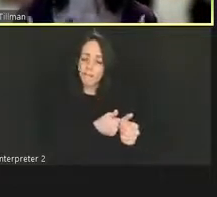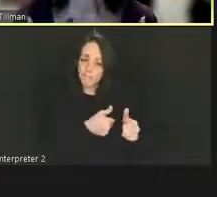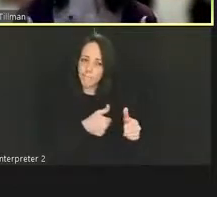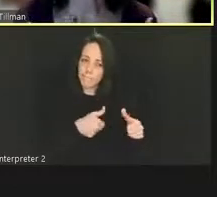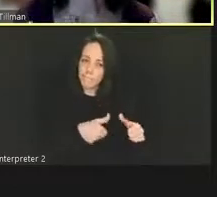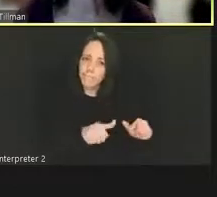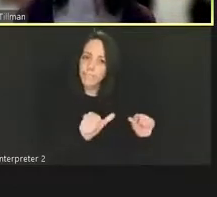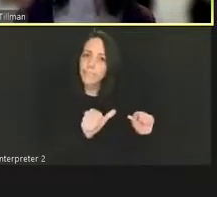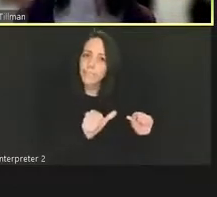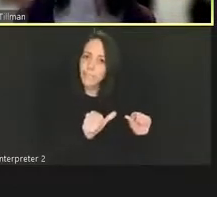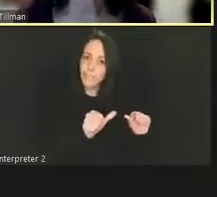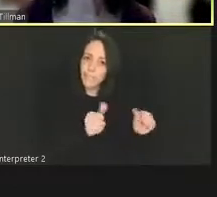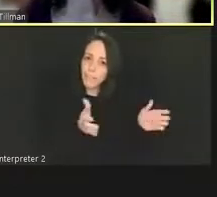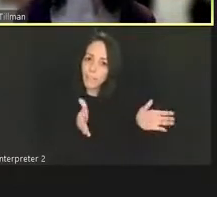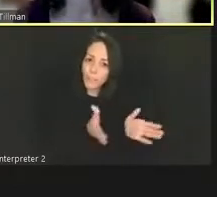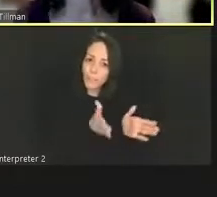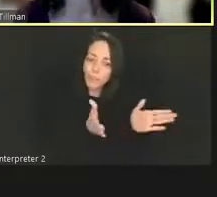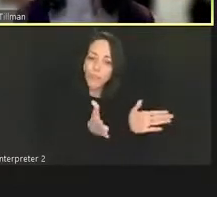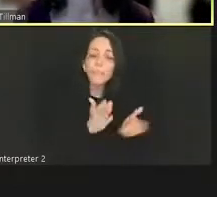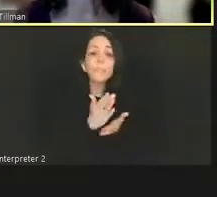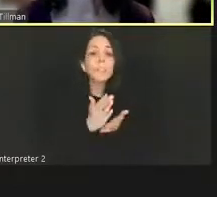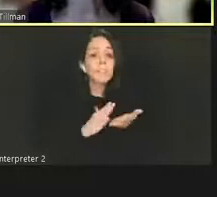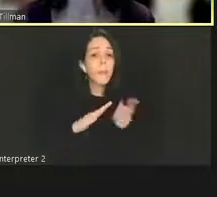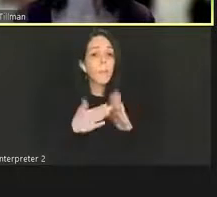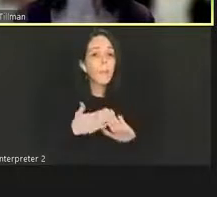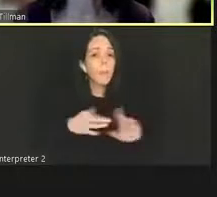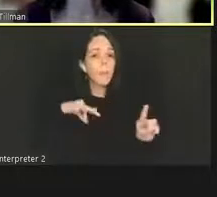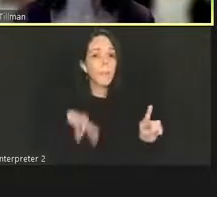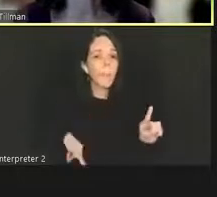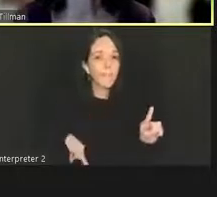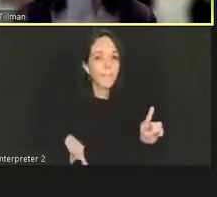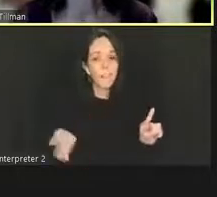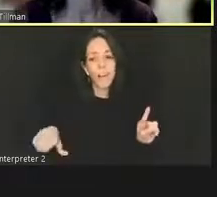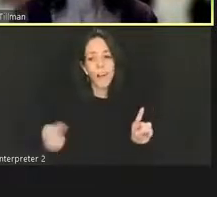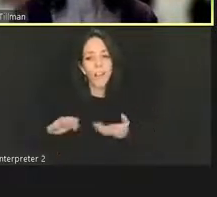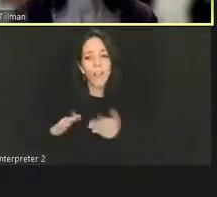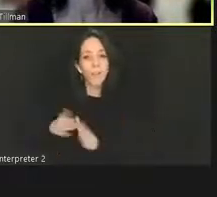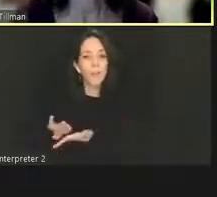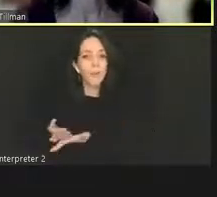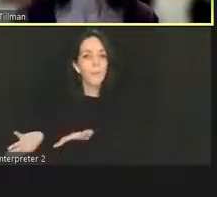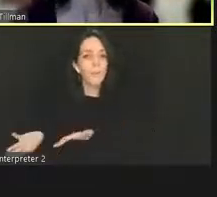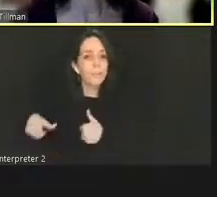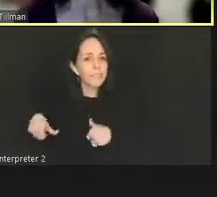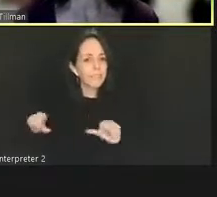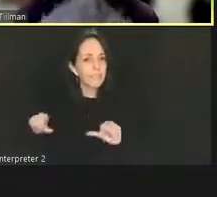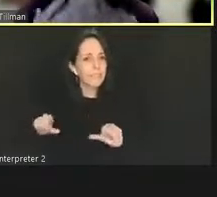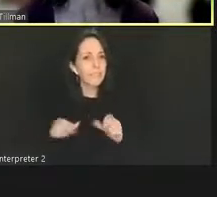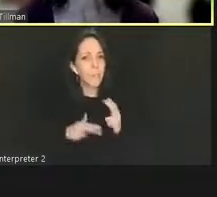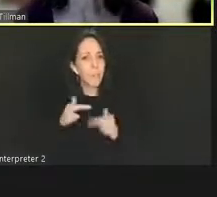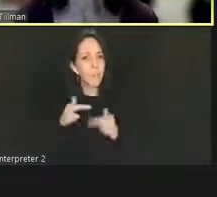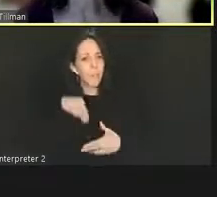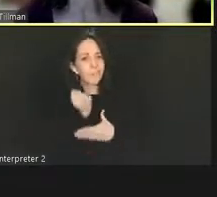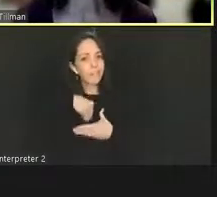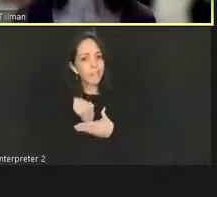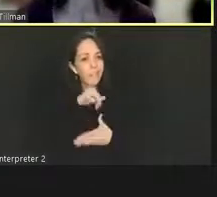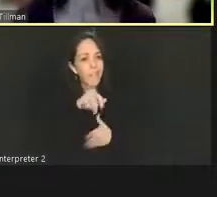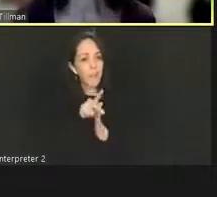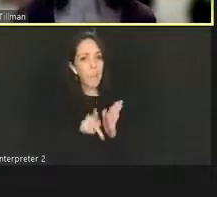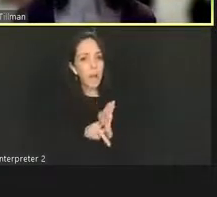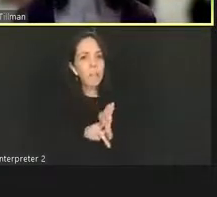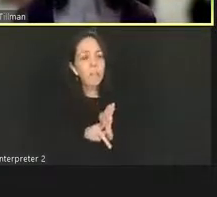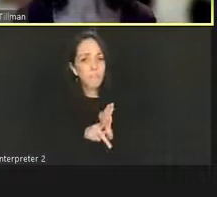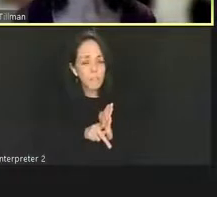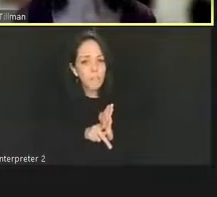advantaging of some communities over other communities. And without directly